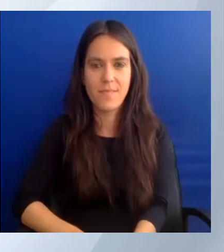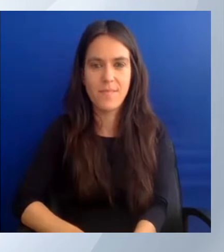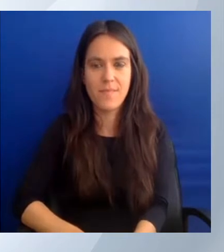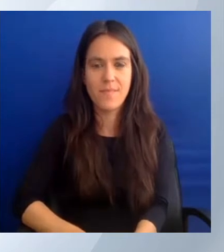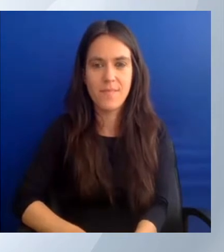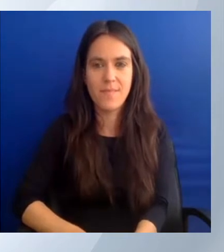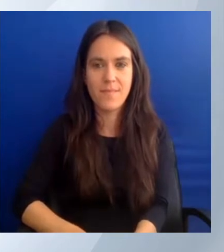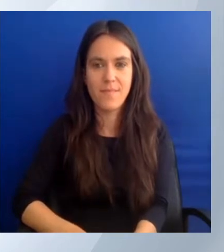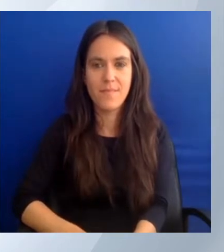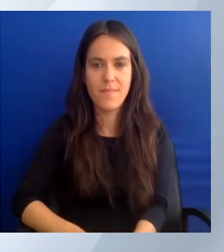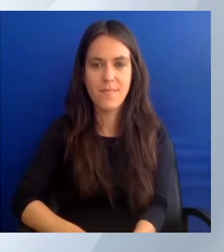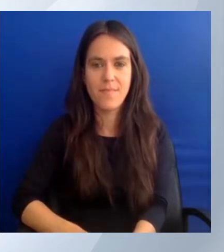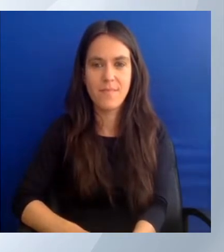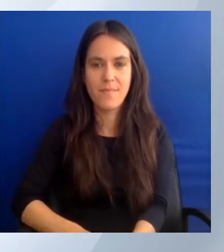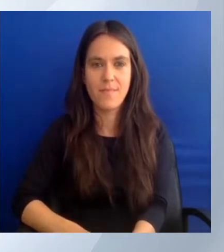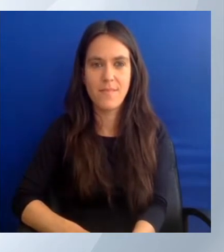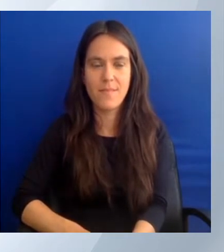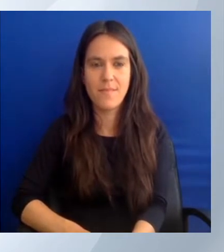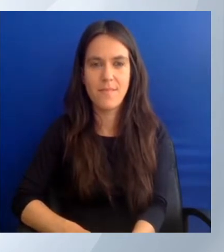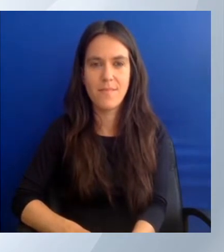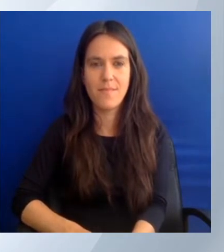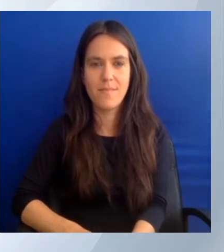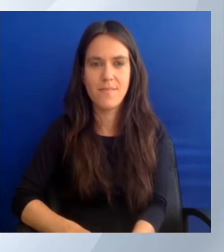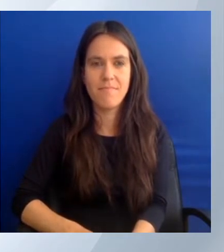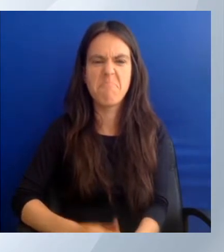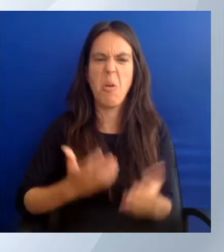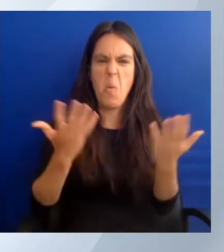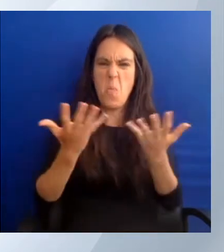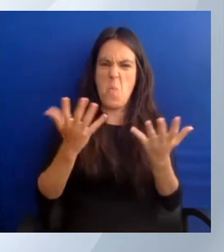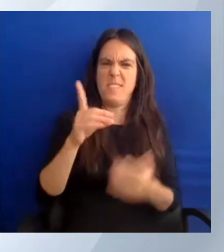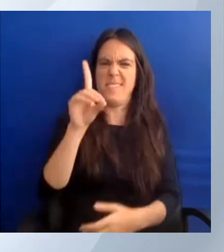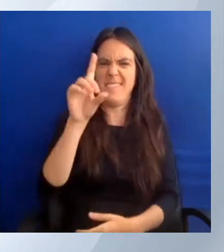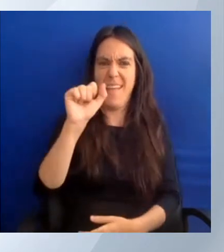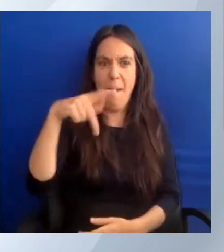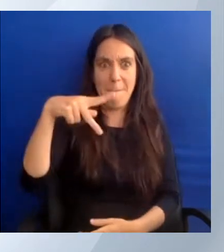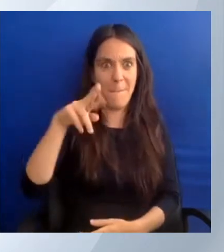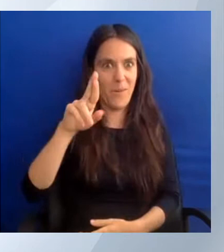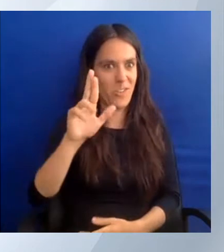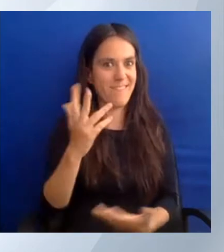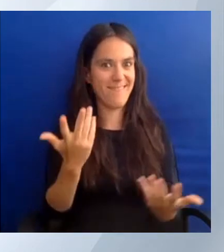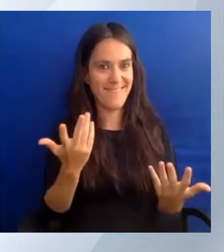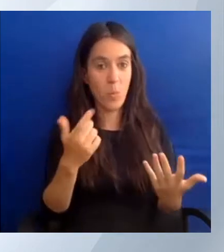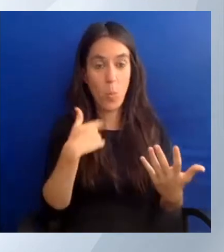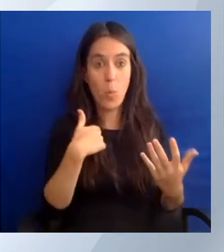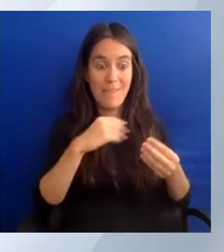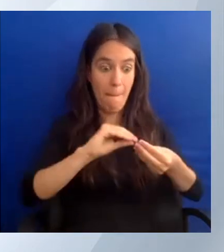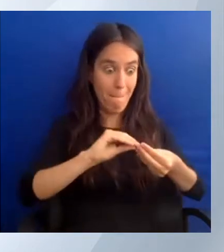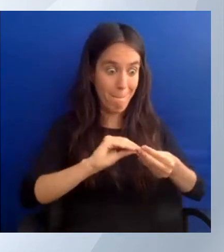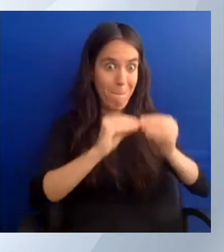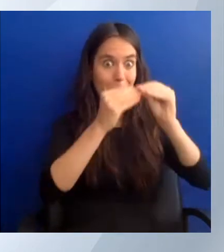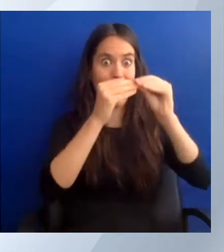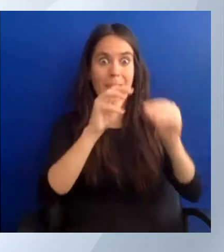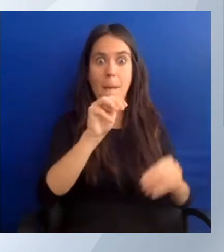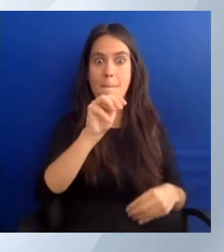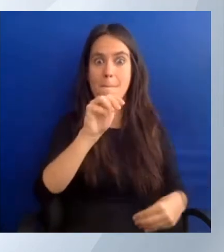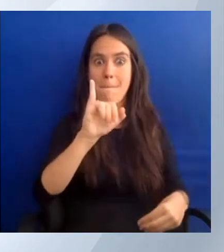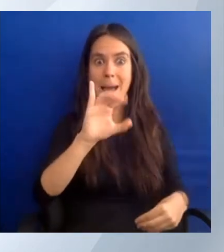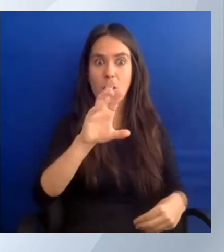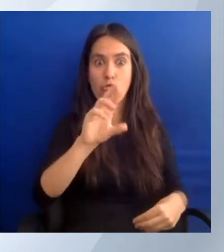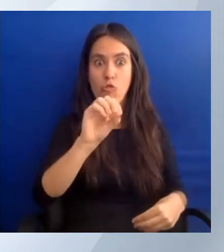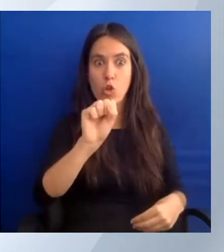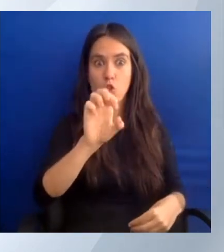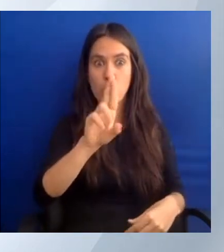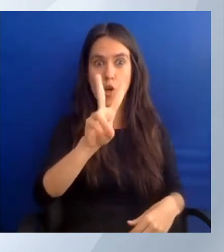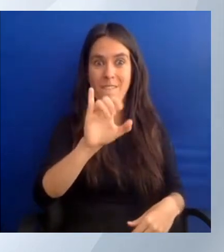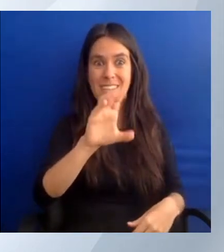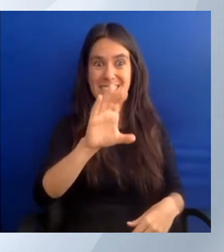What is Dapr? Dapr helps you to build microservices application in any language or in any framework.